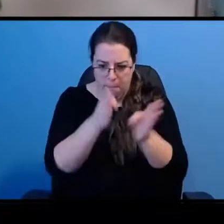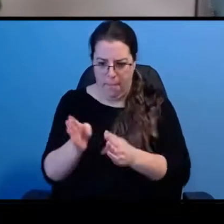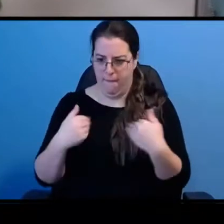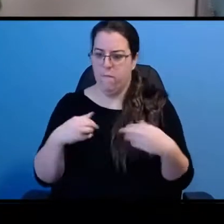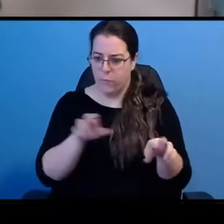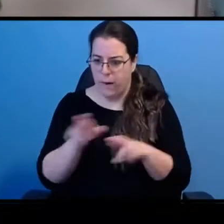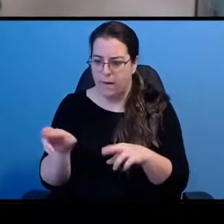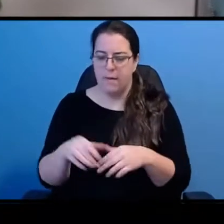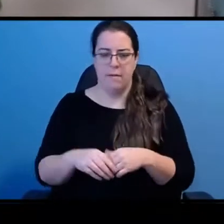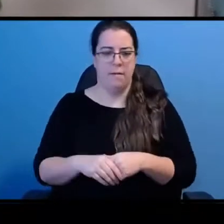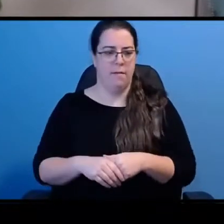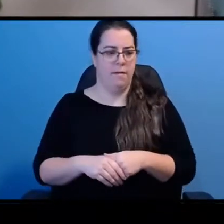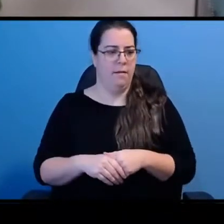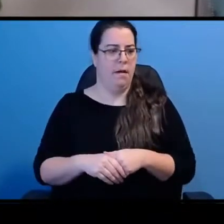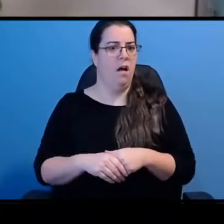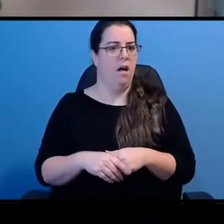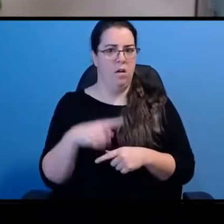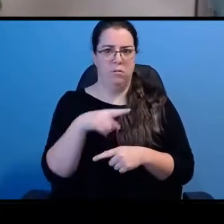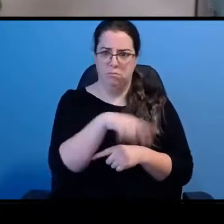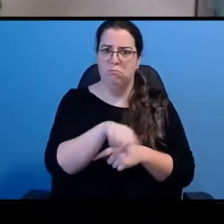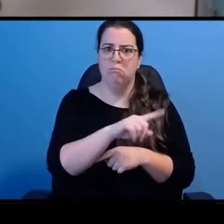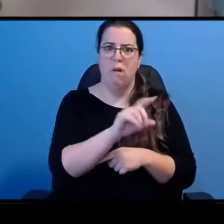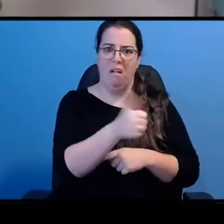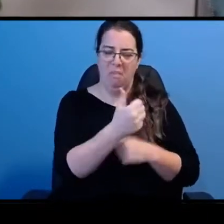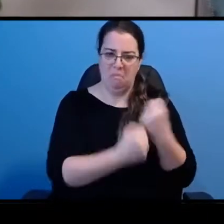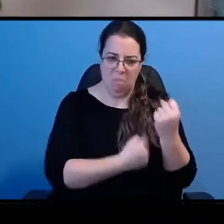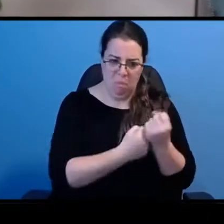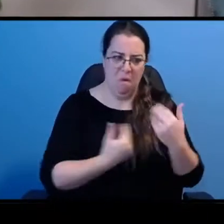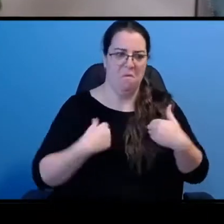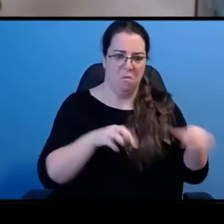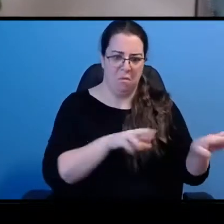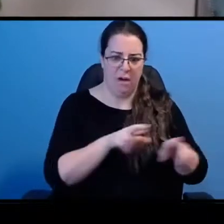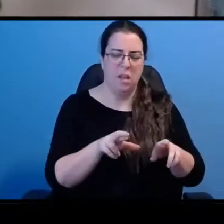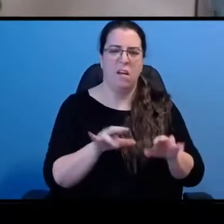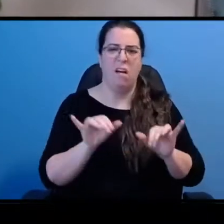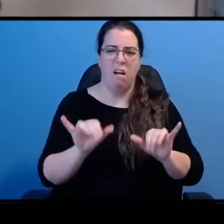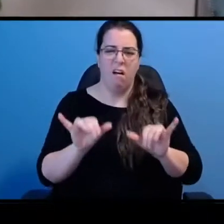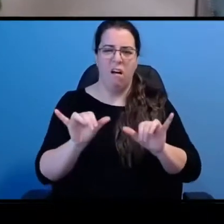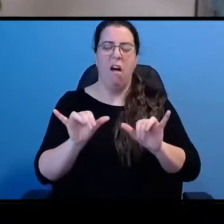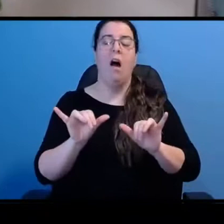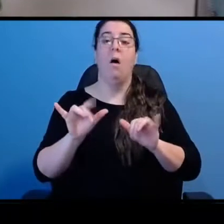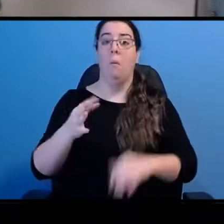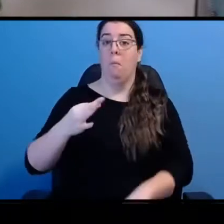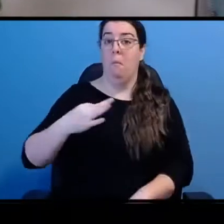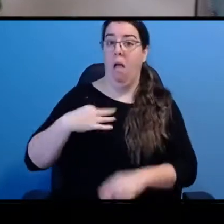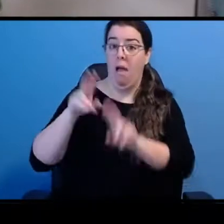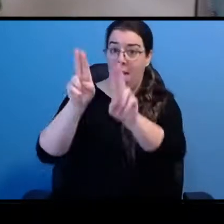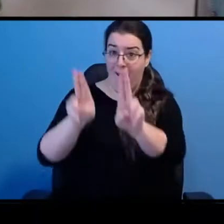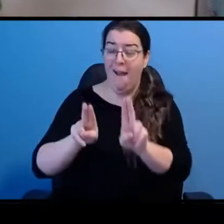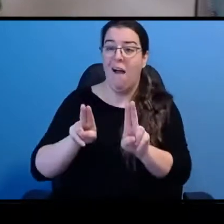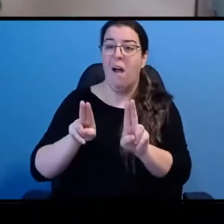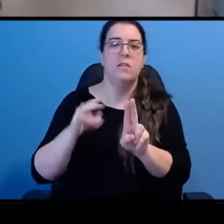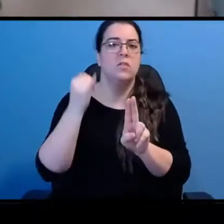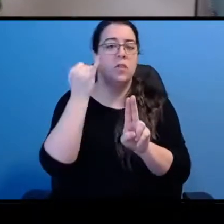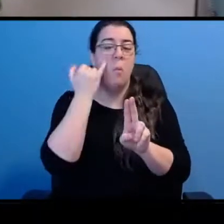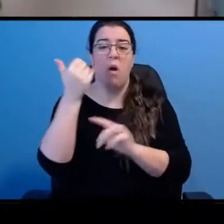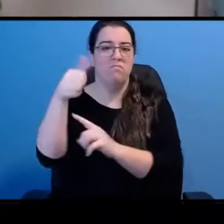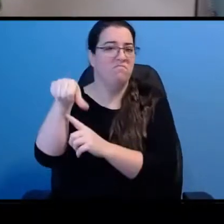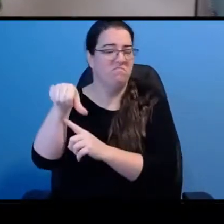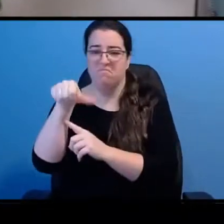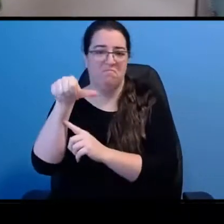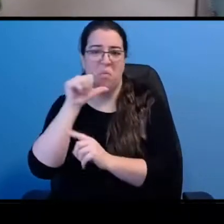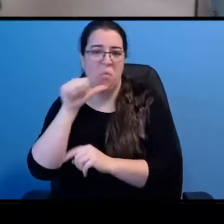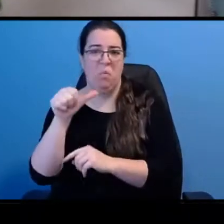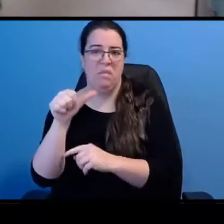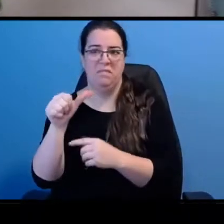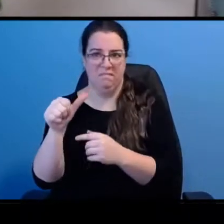grant application, you still might be able to do the project just because you've gone out of your way to sort of